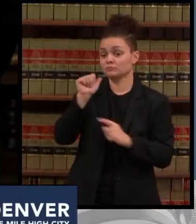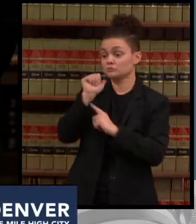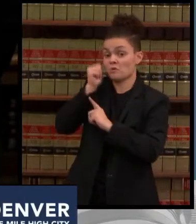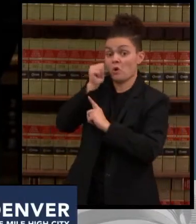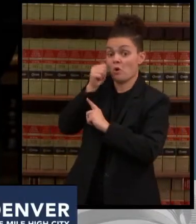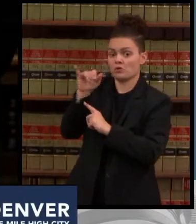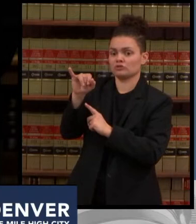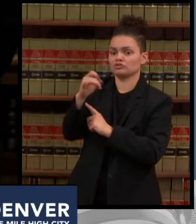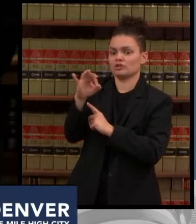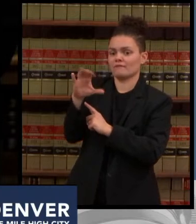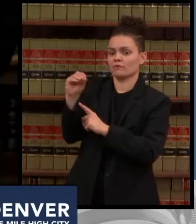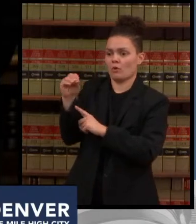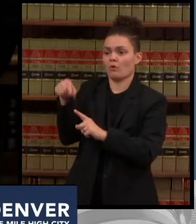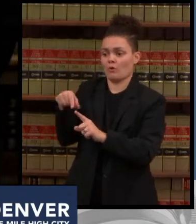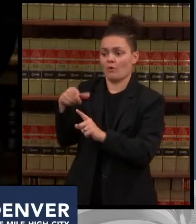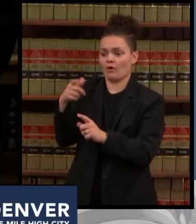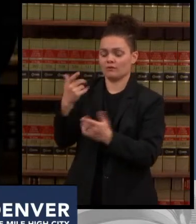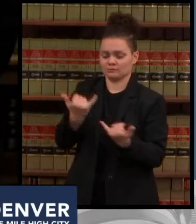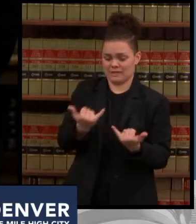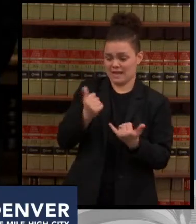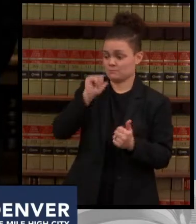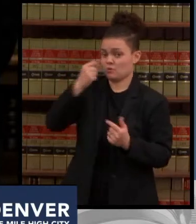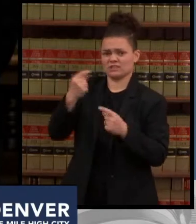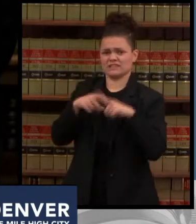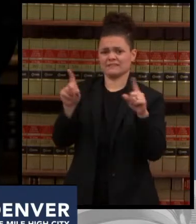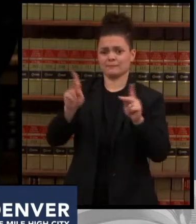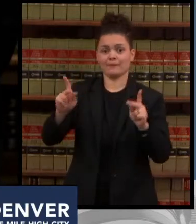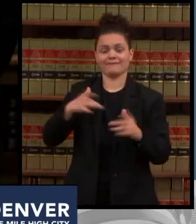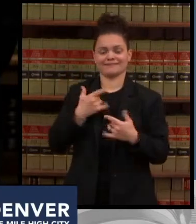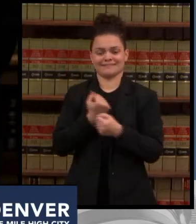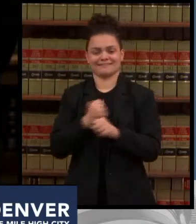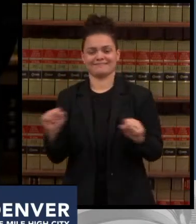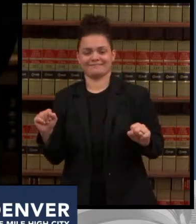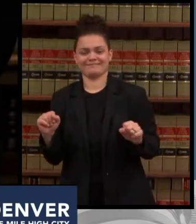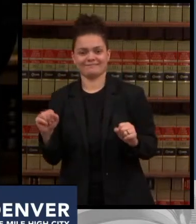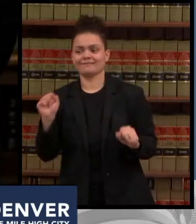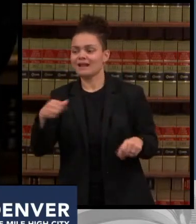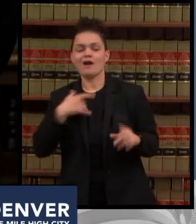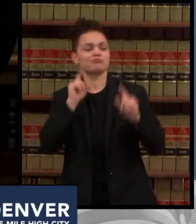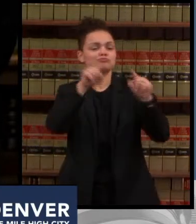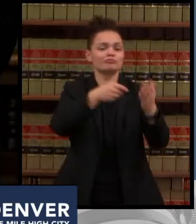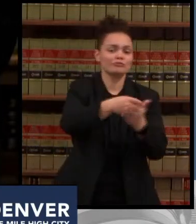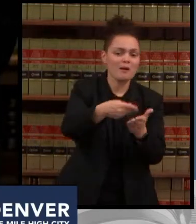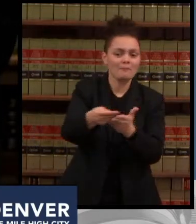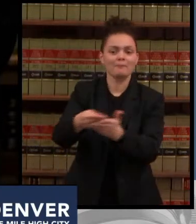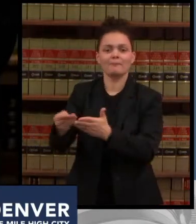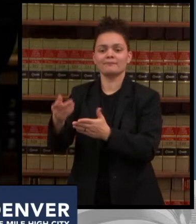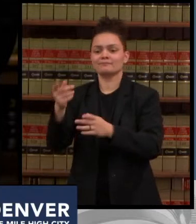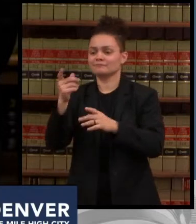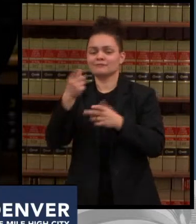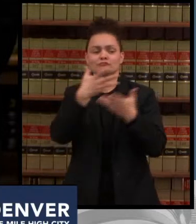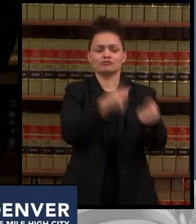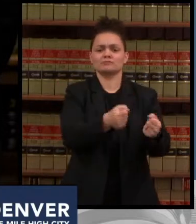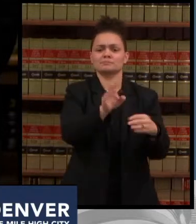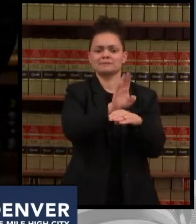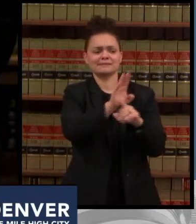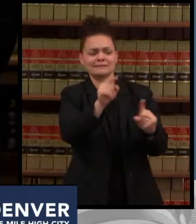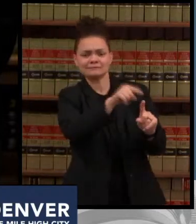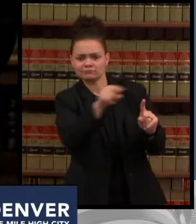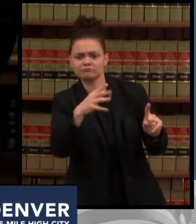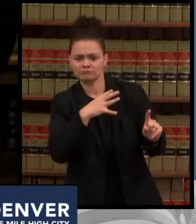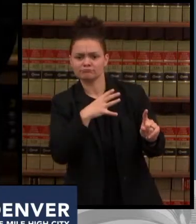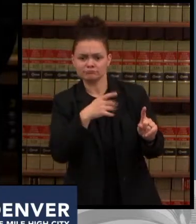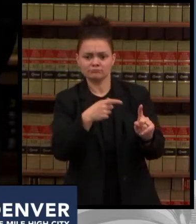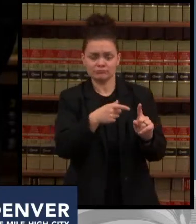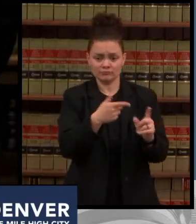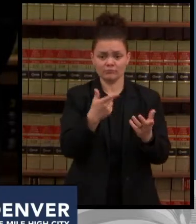safer shopping and supporting businesses in Jefferson County. Those people that have not been to a restaurant since this pandemic started can